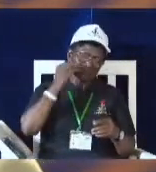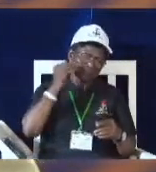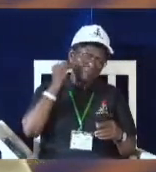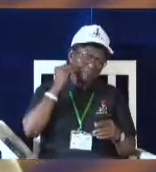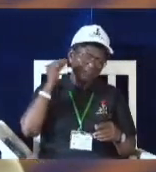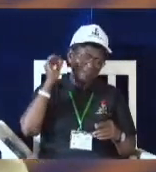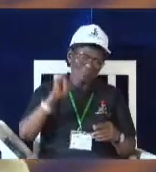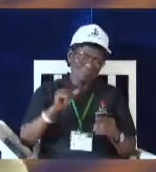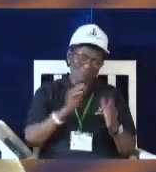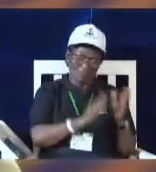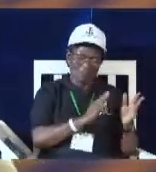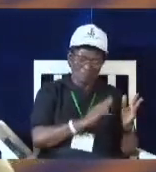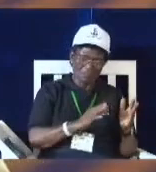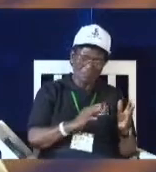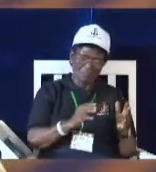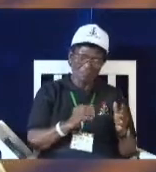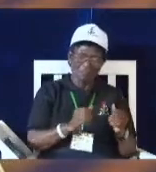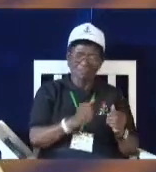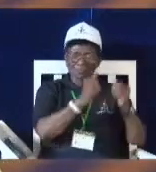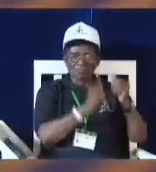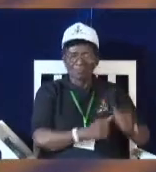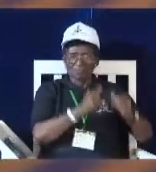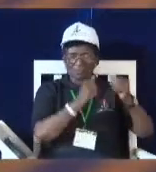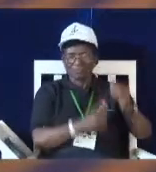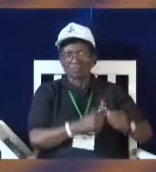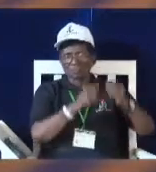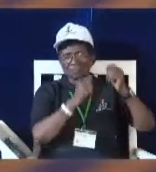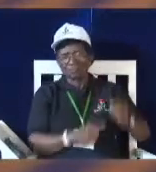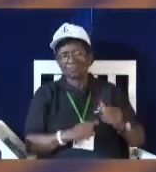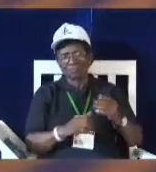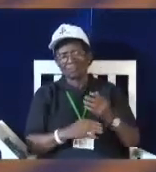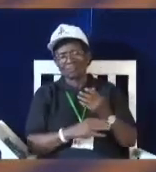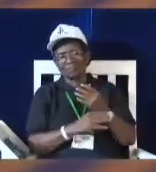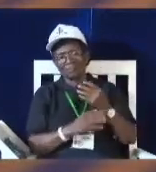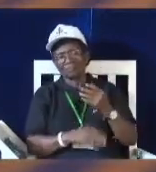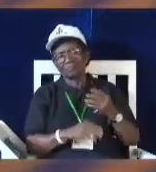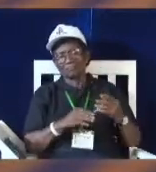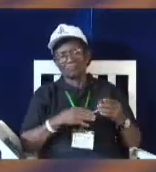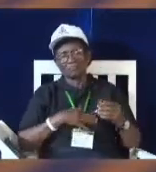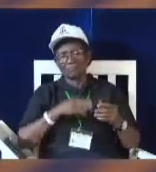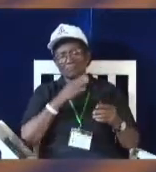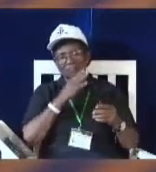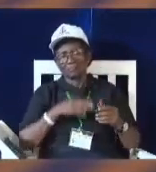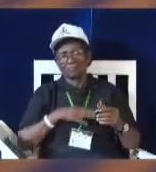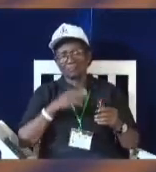and they prepared me pounded yam, my favorite food,